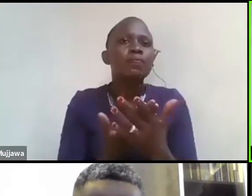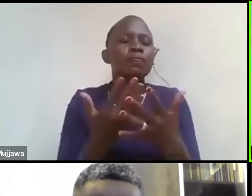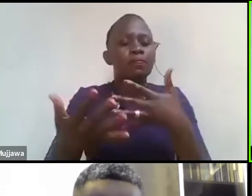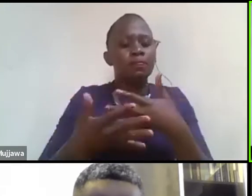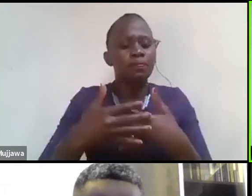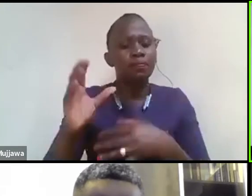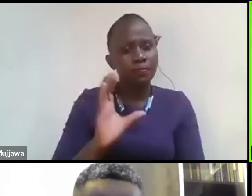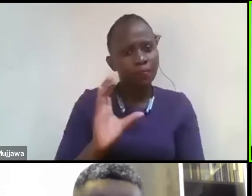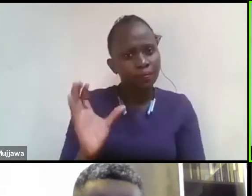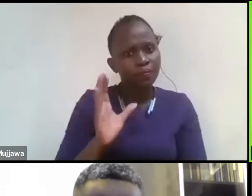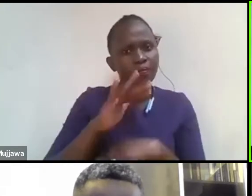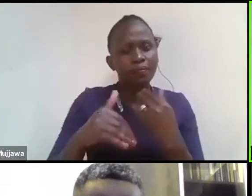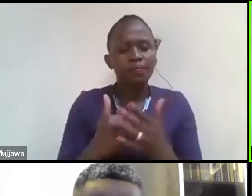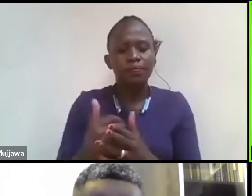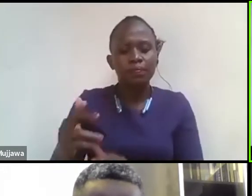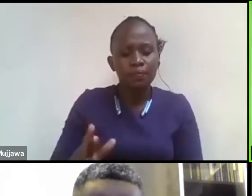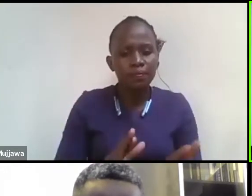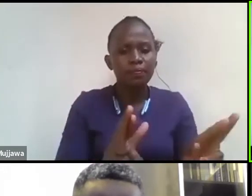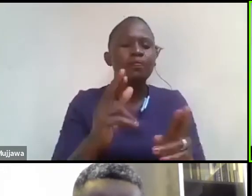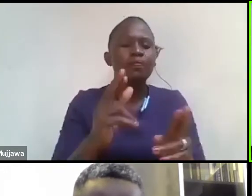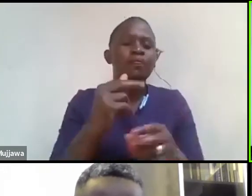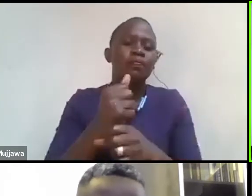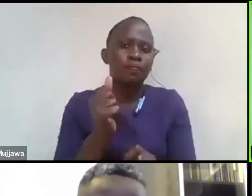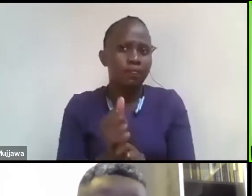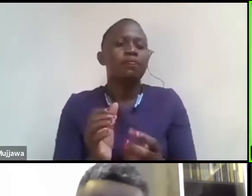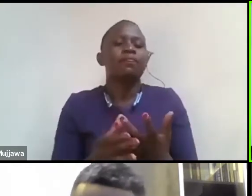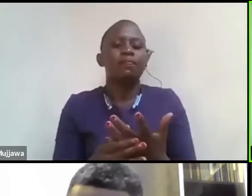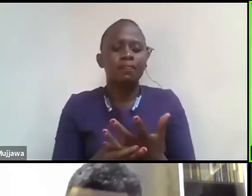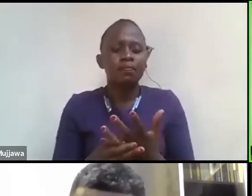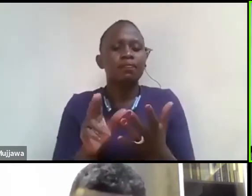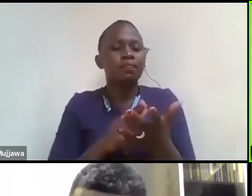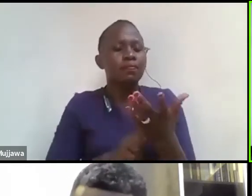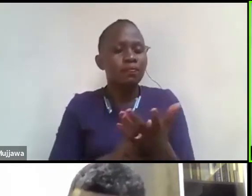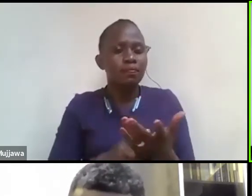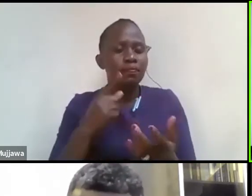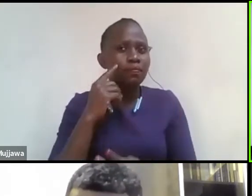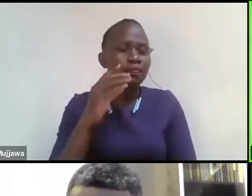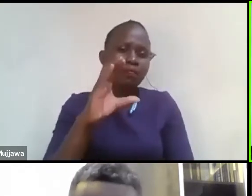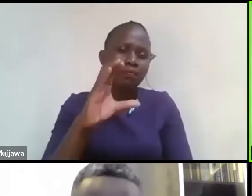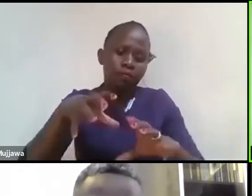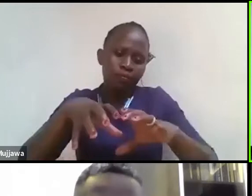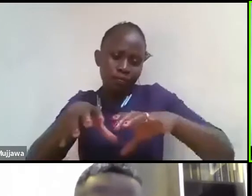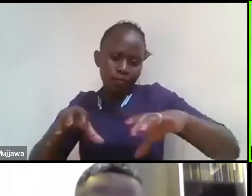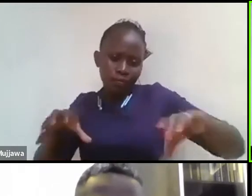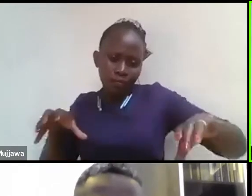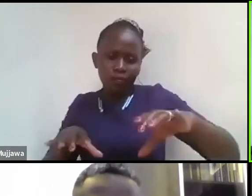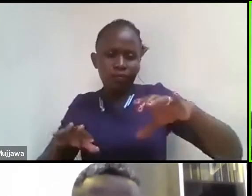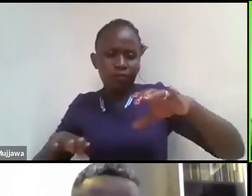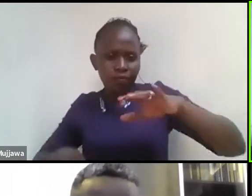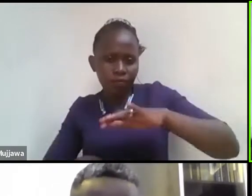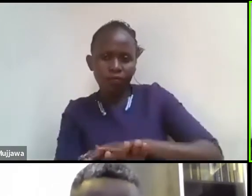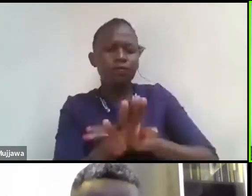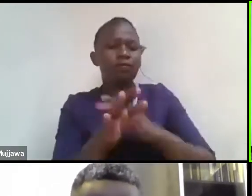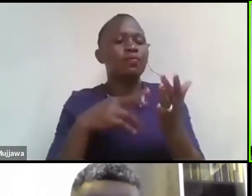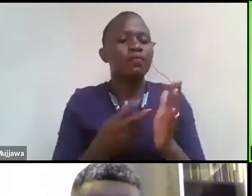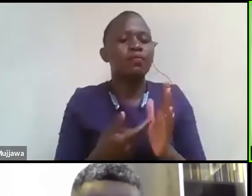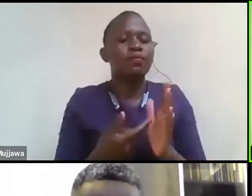road projects, for example, the concrete products used for culverts, it's a lot out there. And I'm sure my colleagues